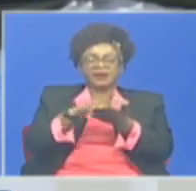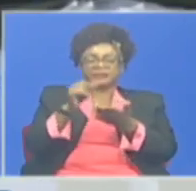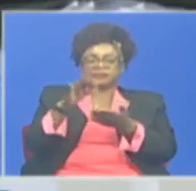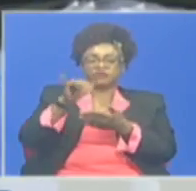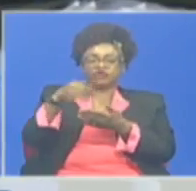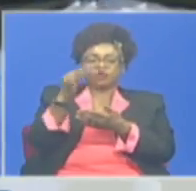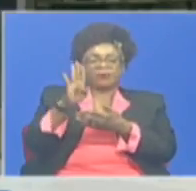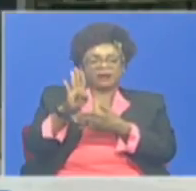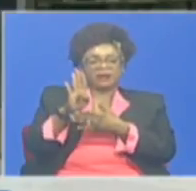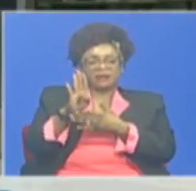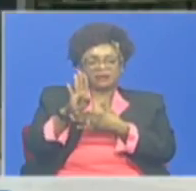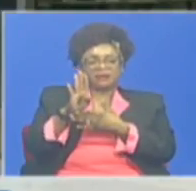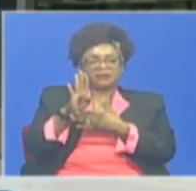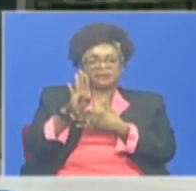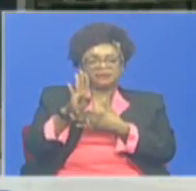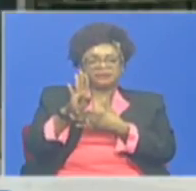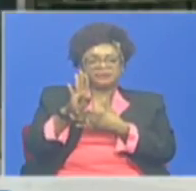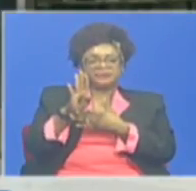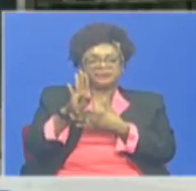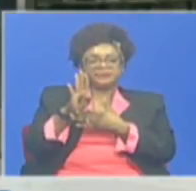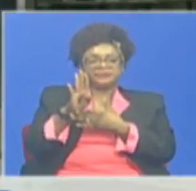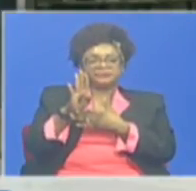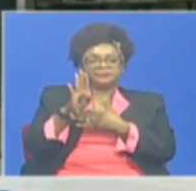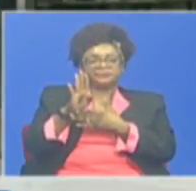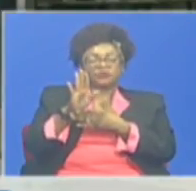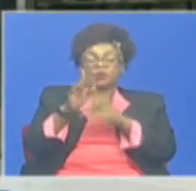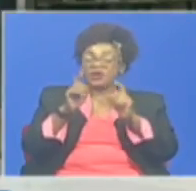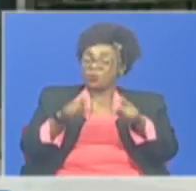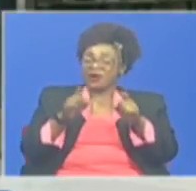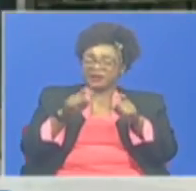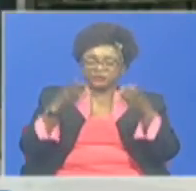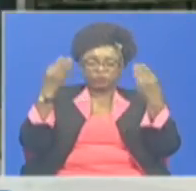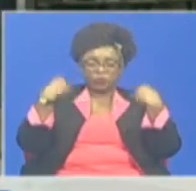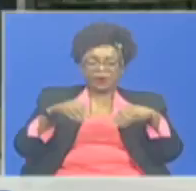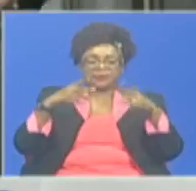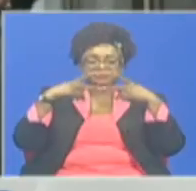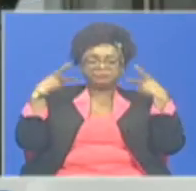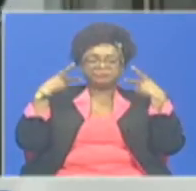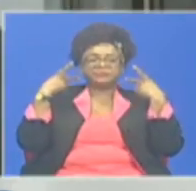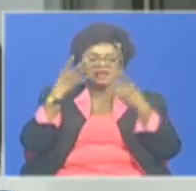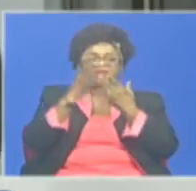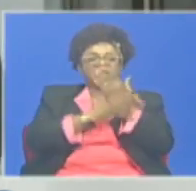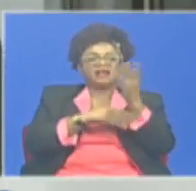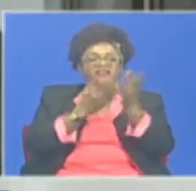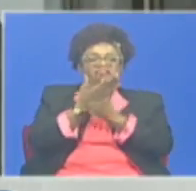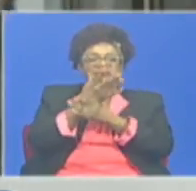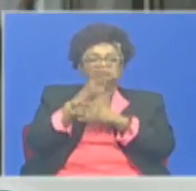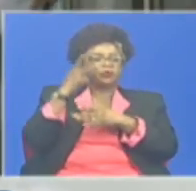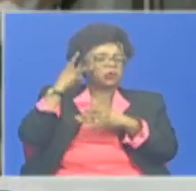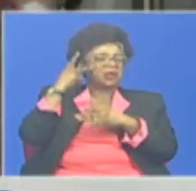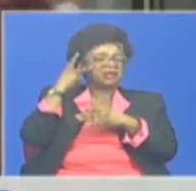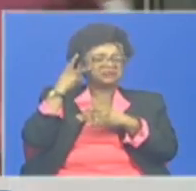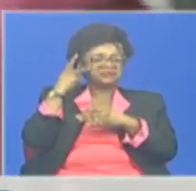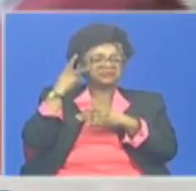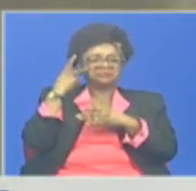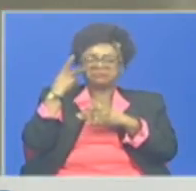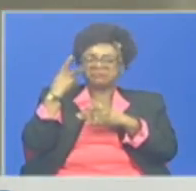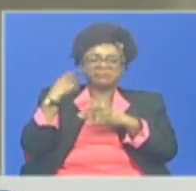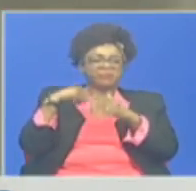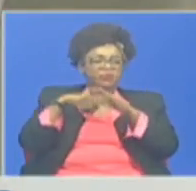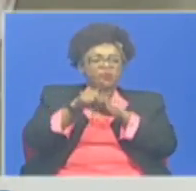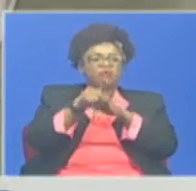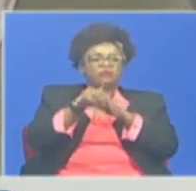Johannesburg. Though they were required to wear face masks and gloves, Koreans nevertheless headed to the